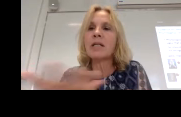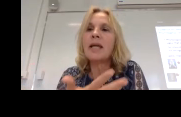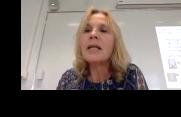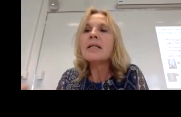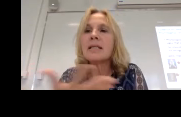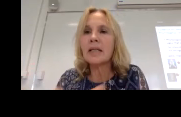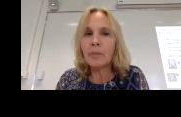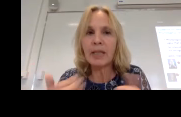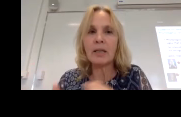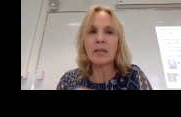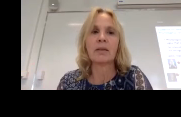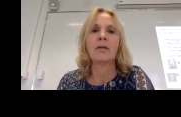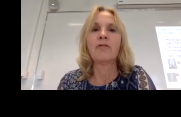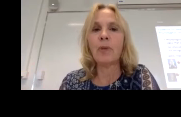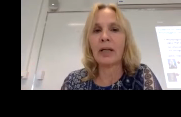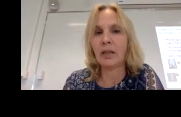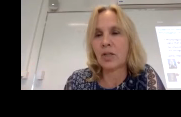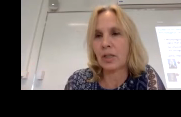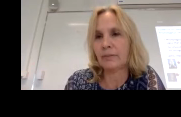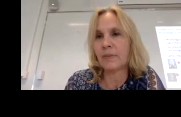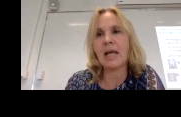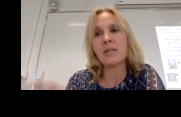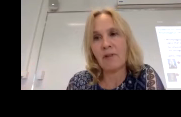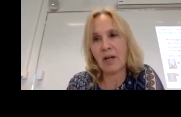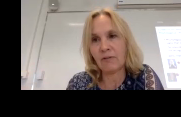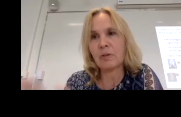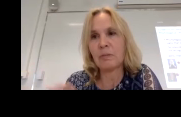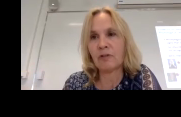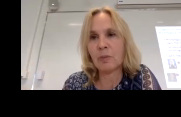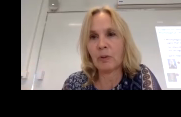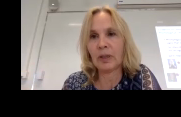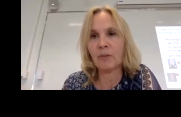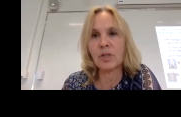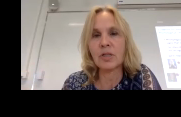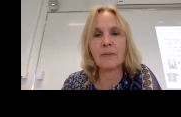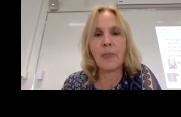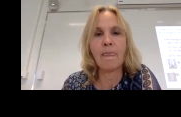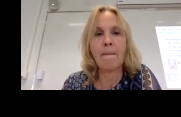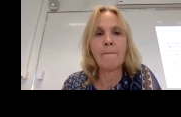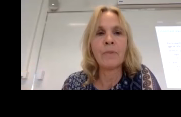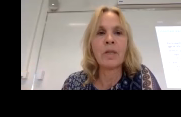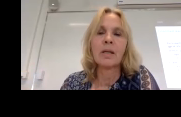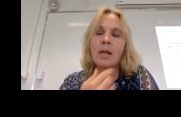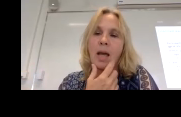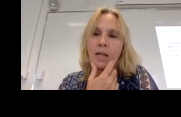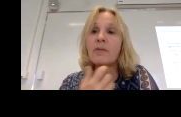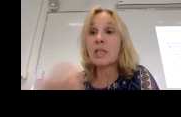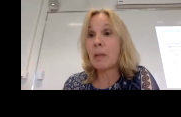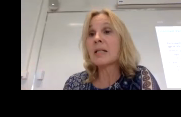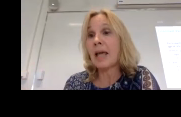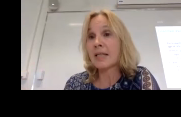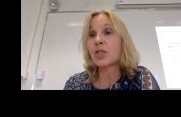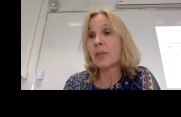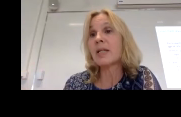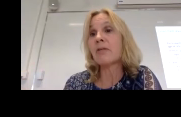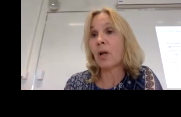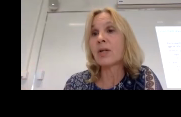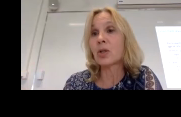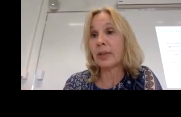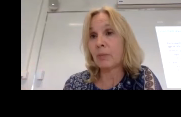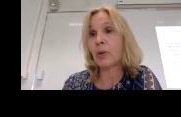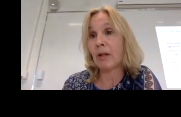signs spontaneously compete for recognition as found for spoken languages? So this is basically asking, do we